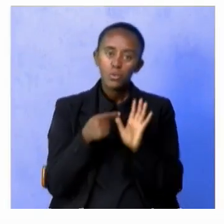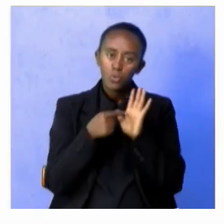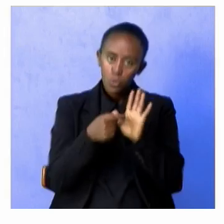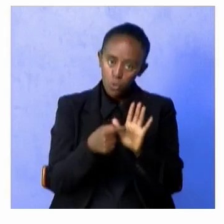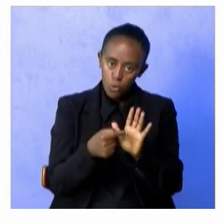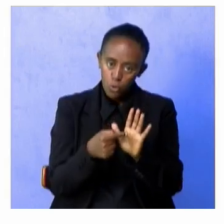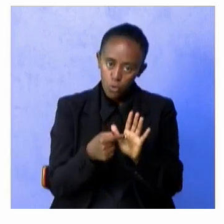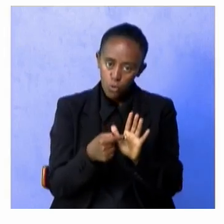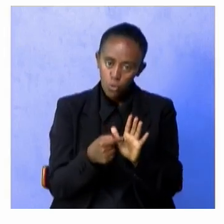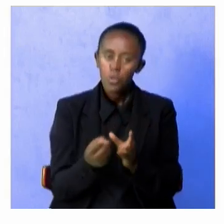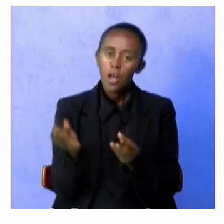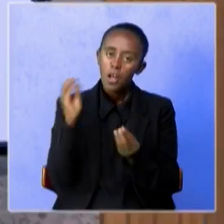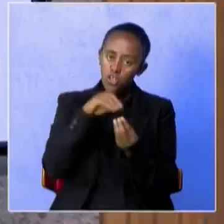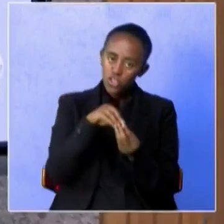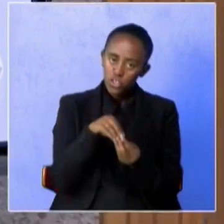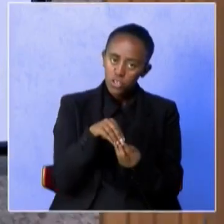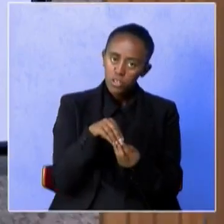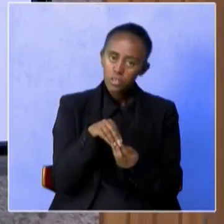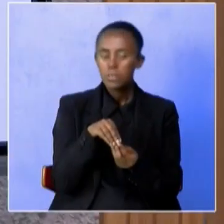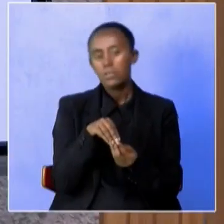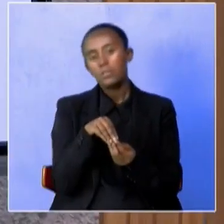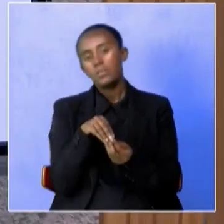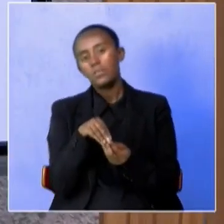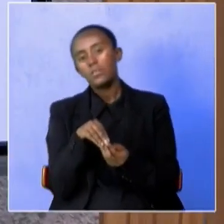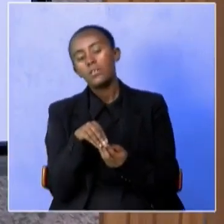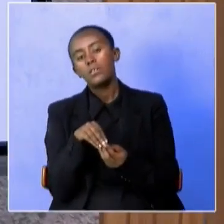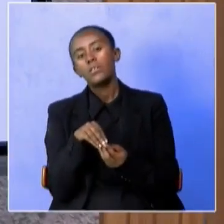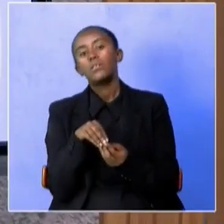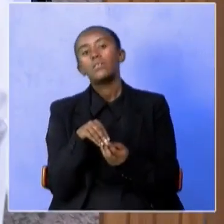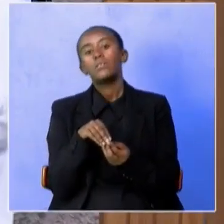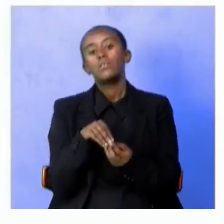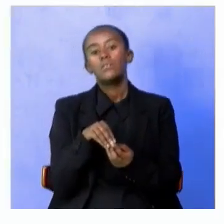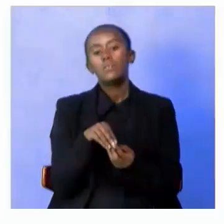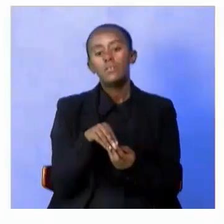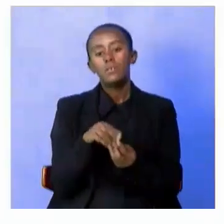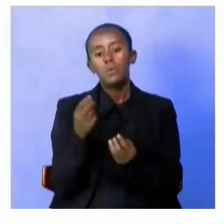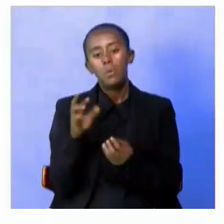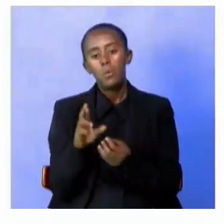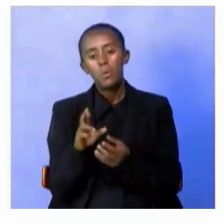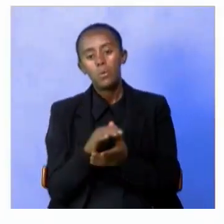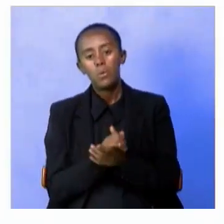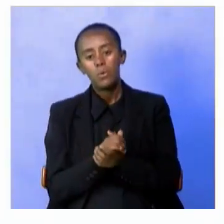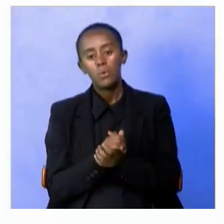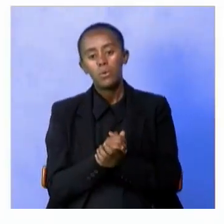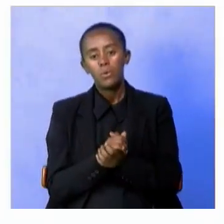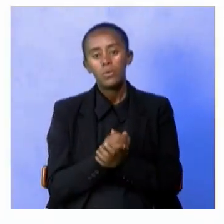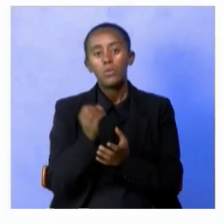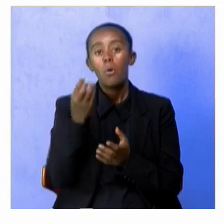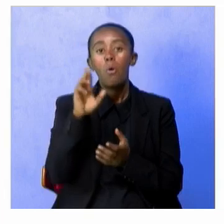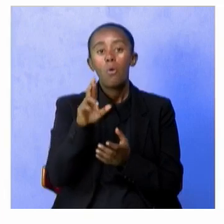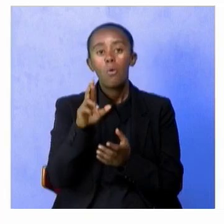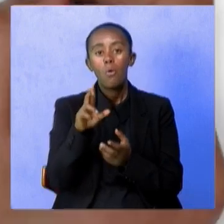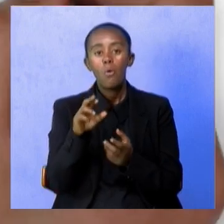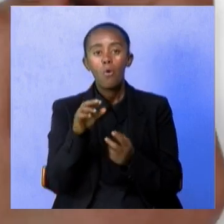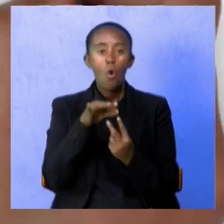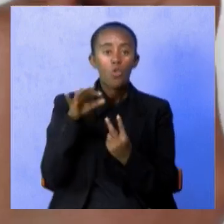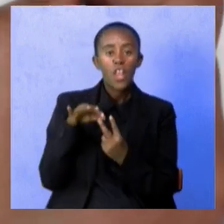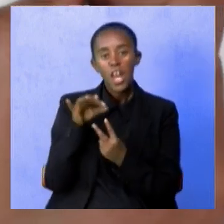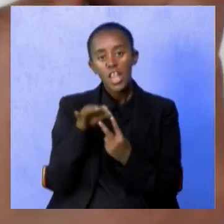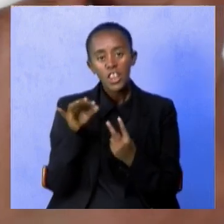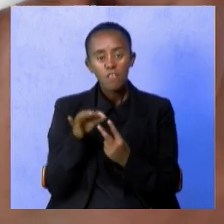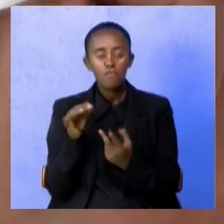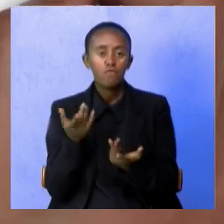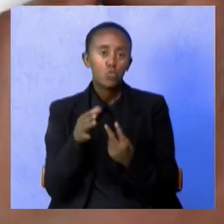what? Addition, we use it to show list, or we use it to talk about alternative